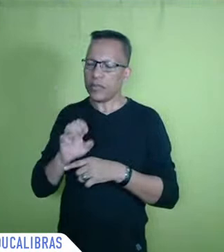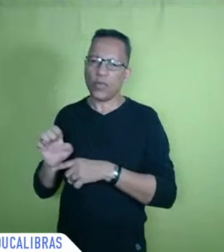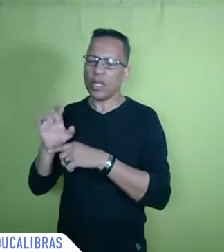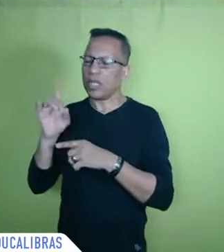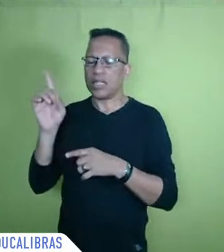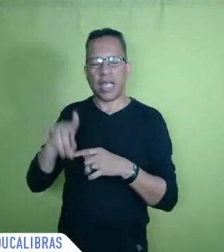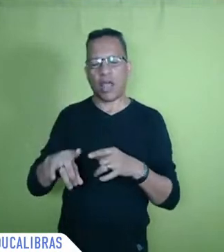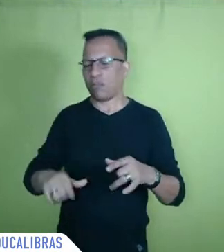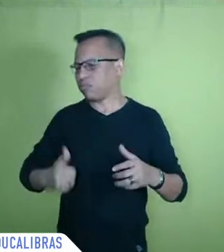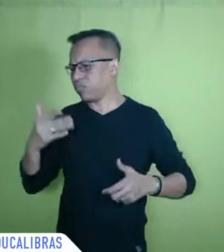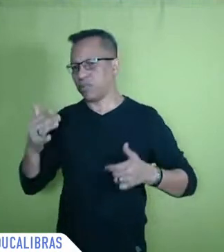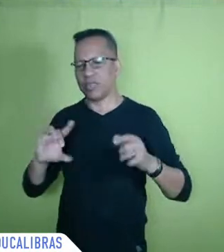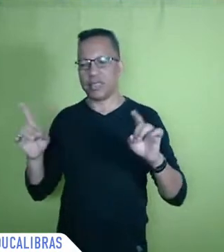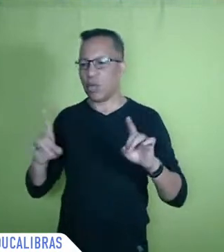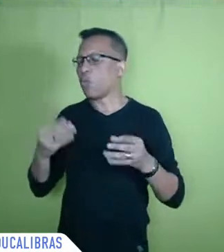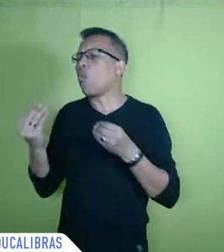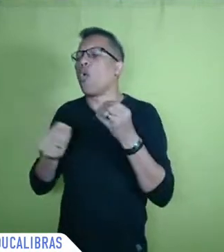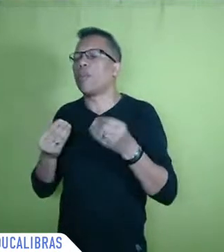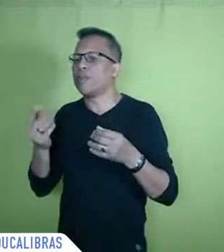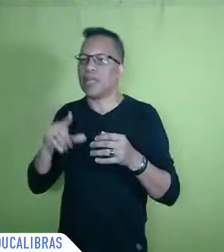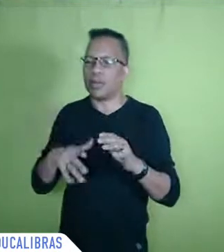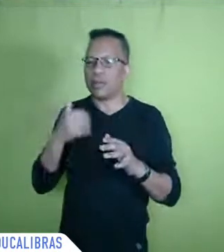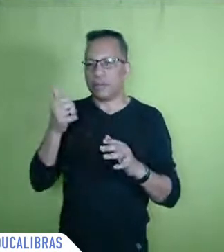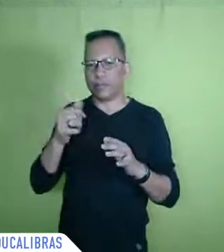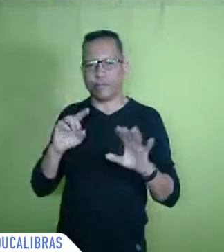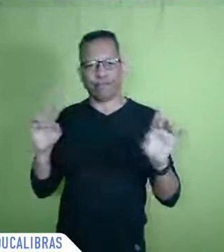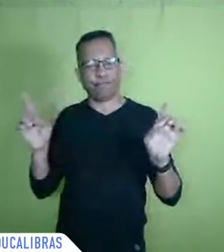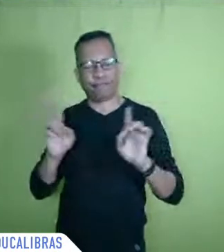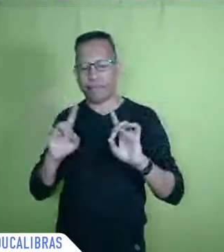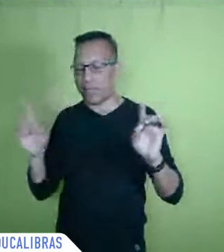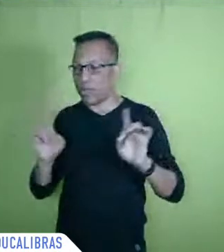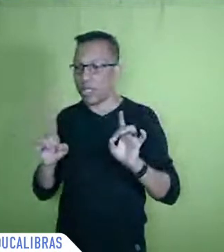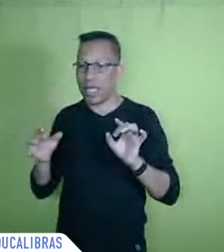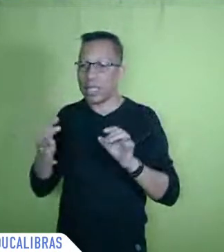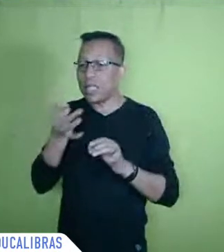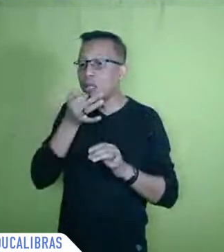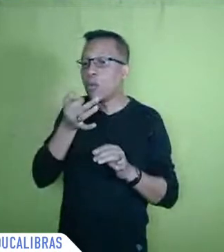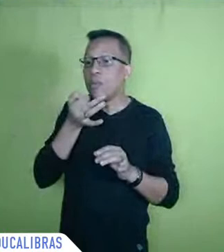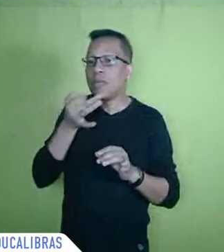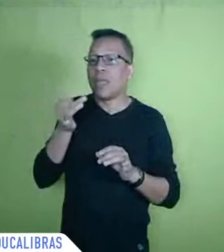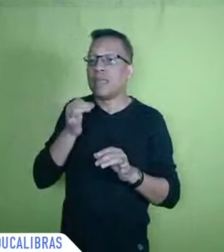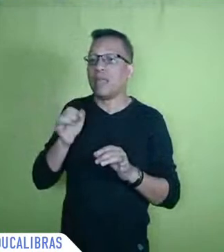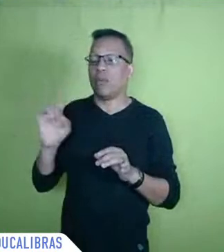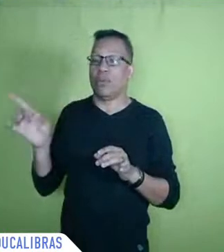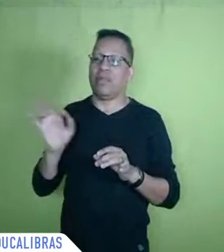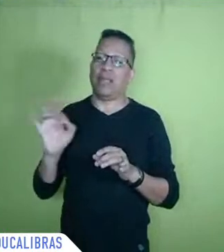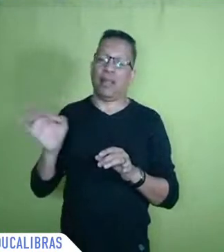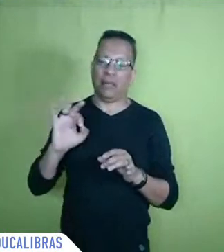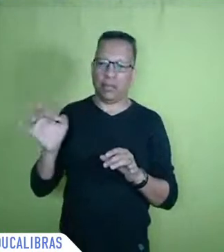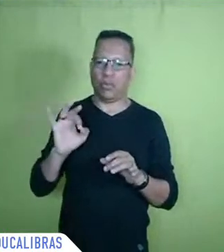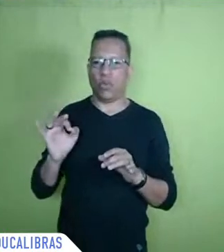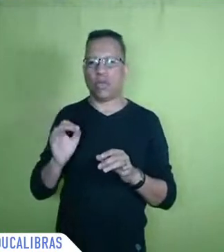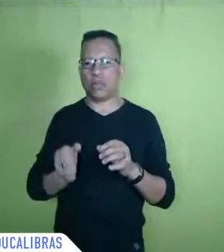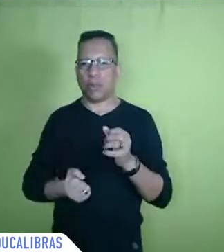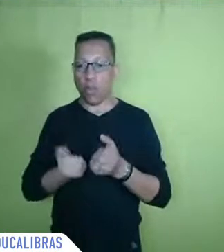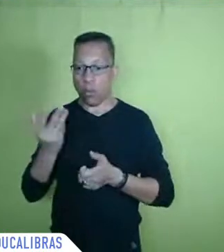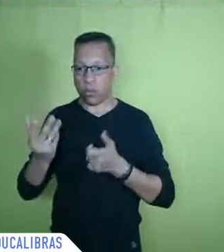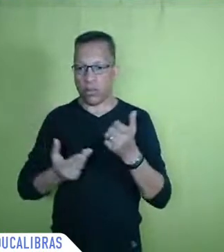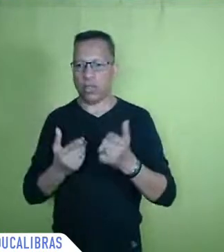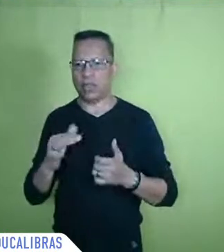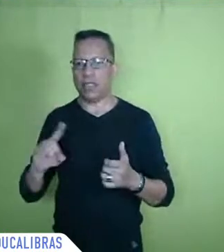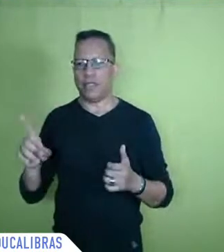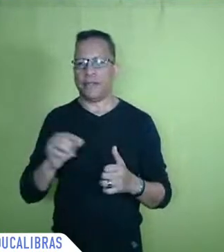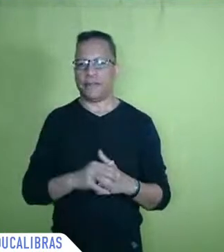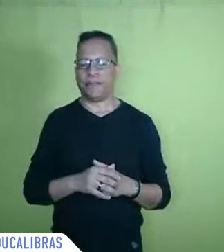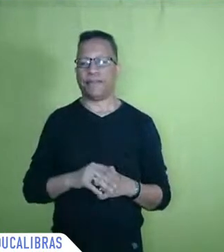that can be better employed. We don't want to say that the government should go on spending as